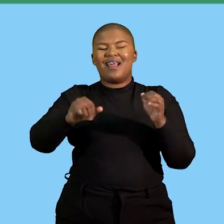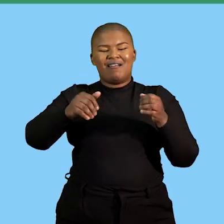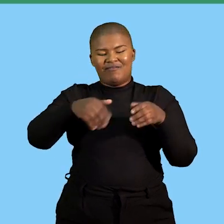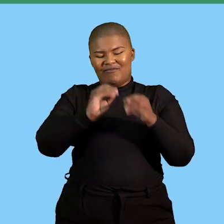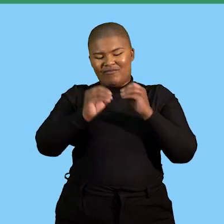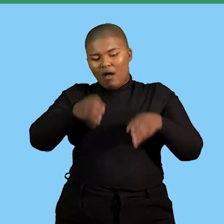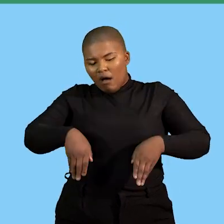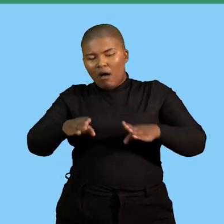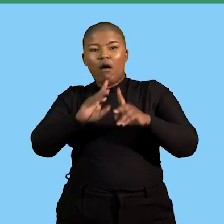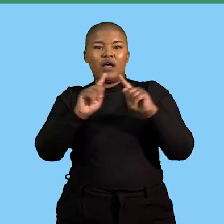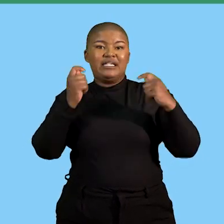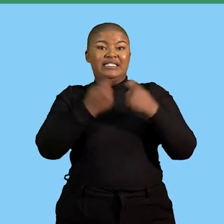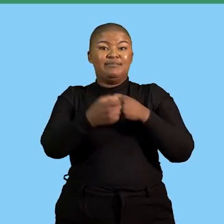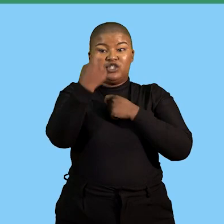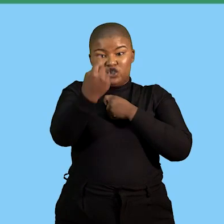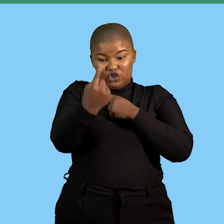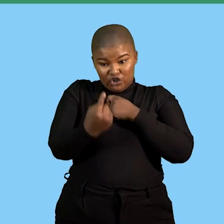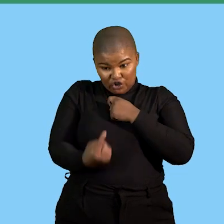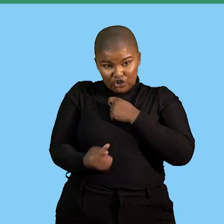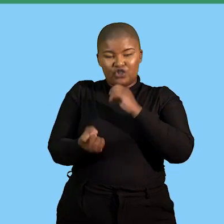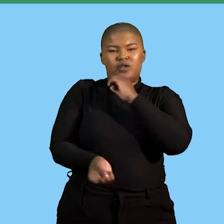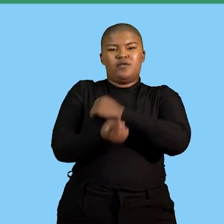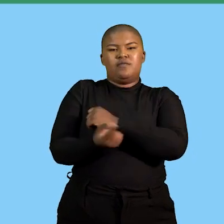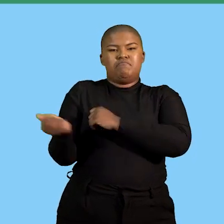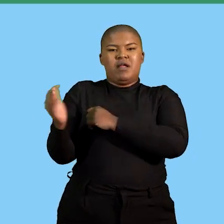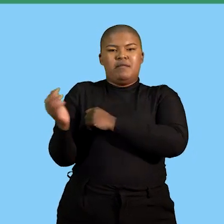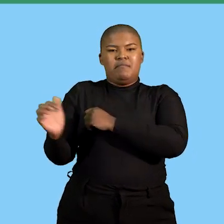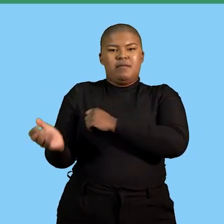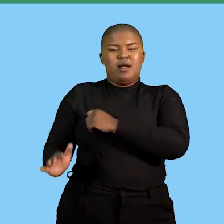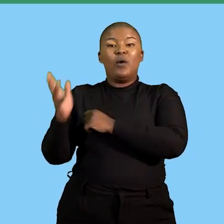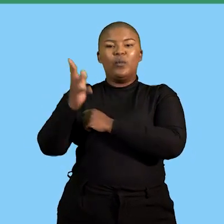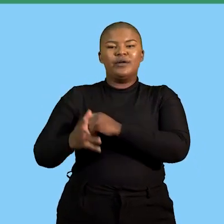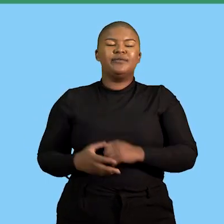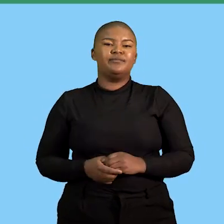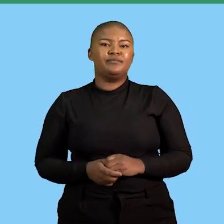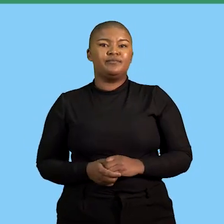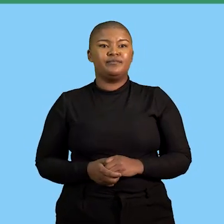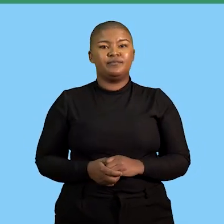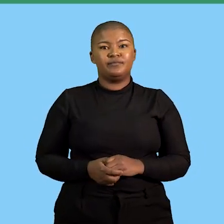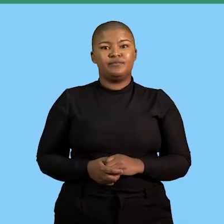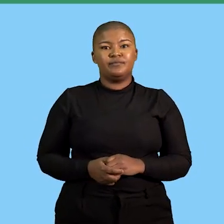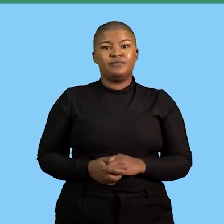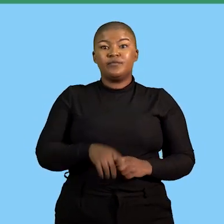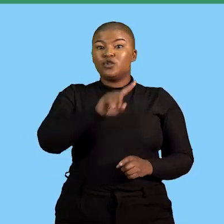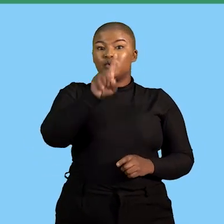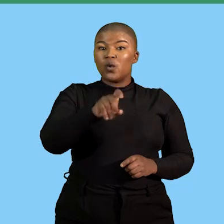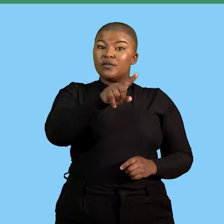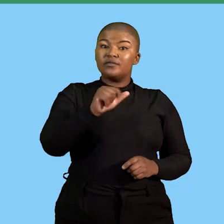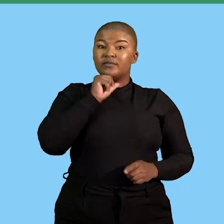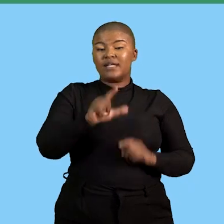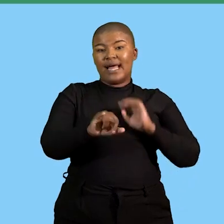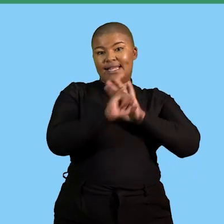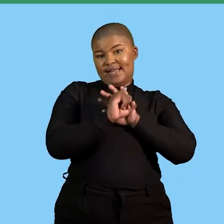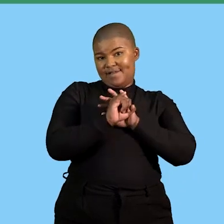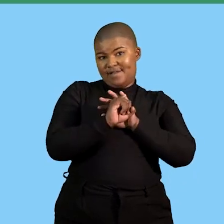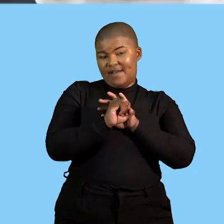in each statement below. So what is key is that immediately the question says identify stages